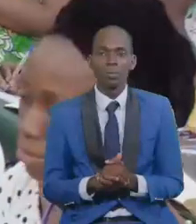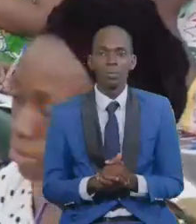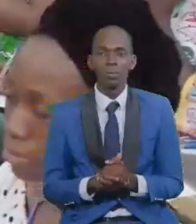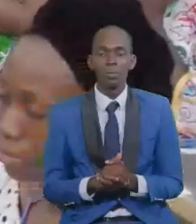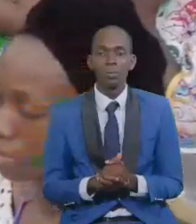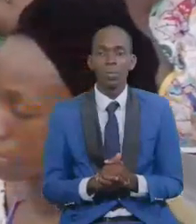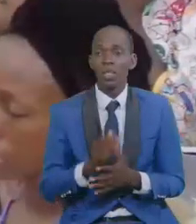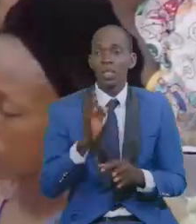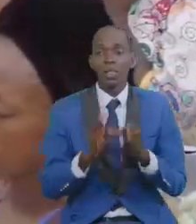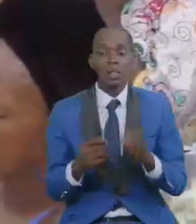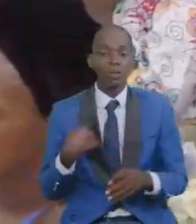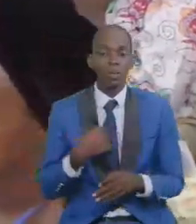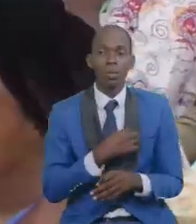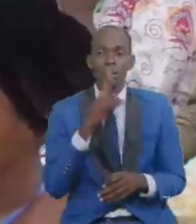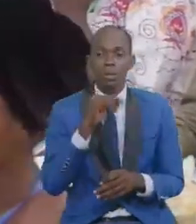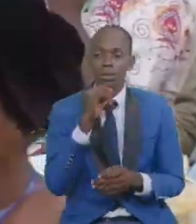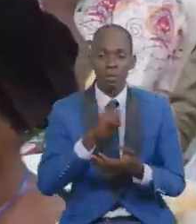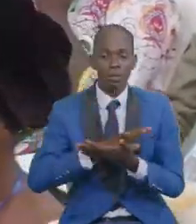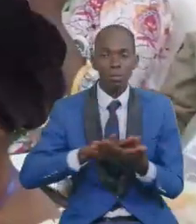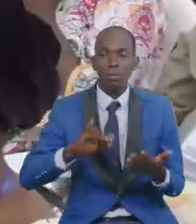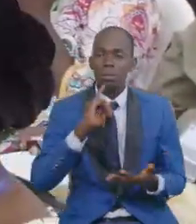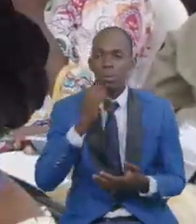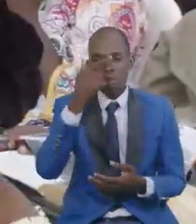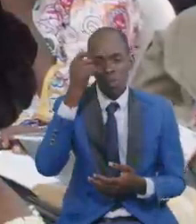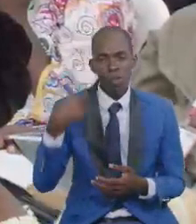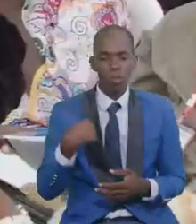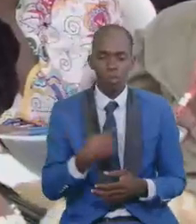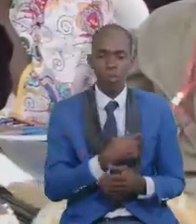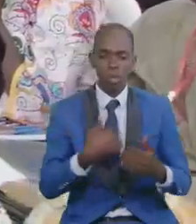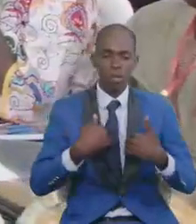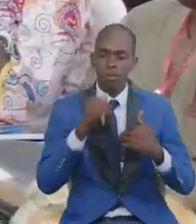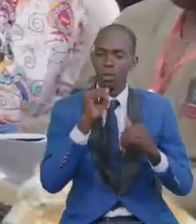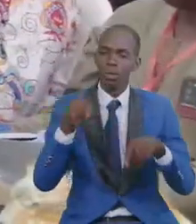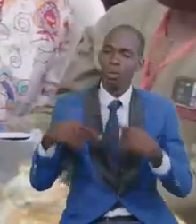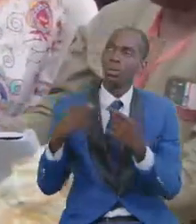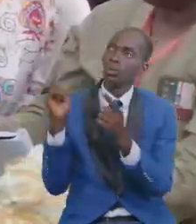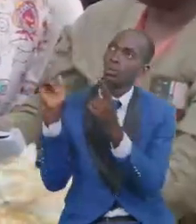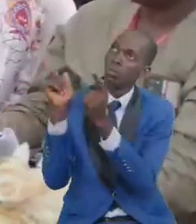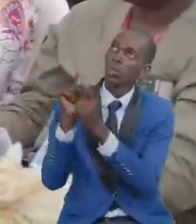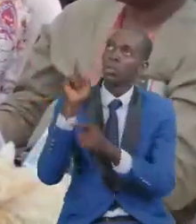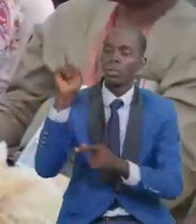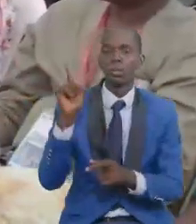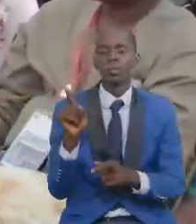If we're not sanctified, it's because we have not gone forth unto him outside the camp.